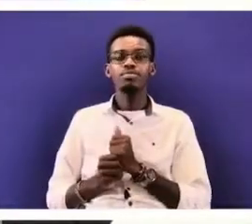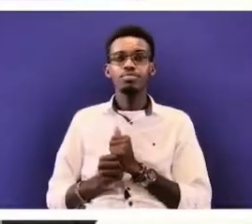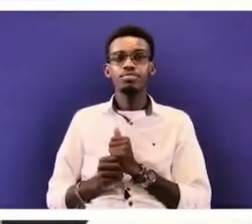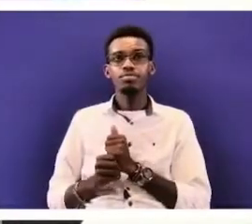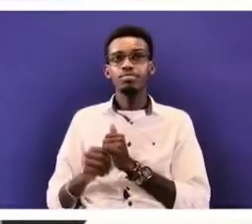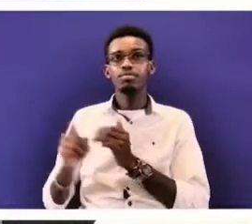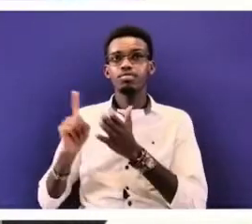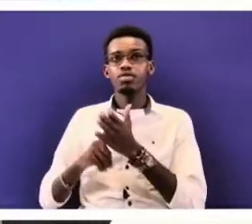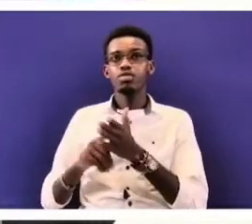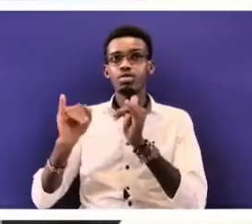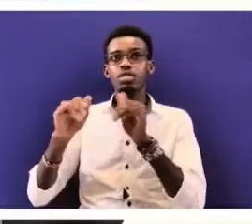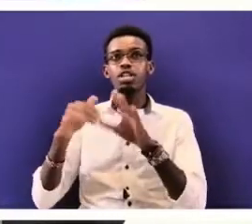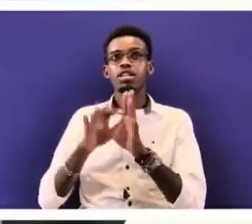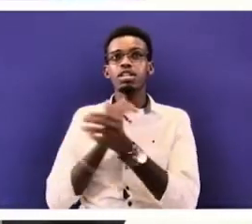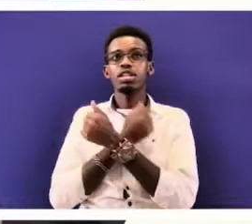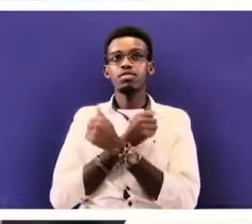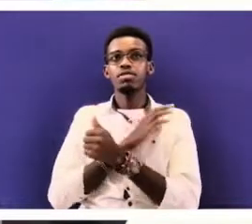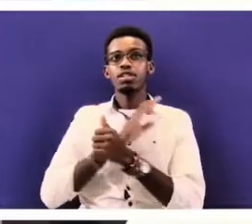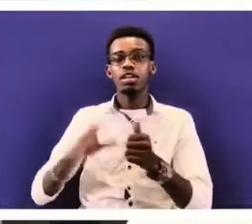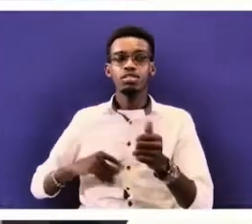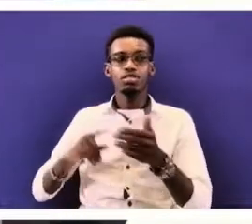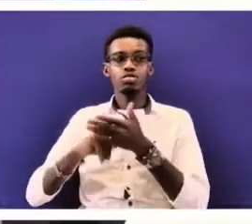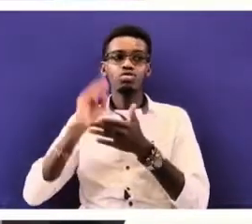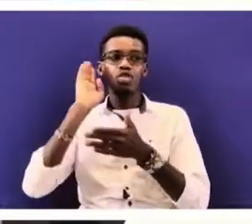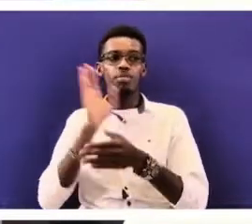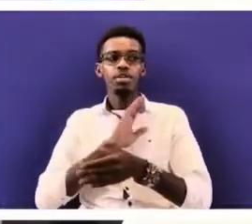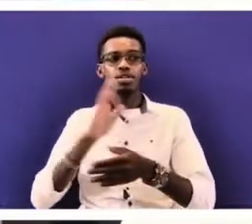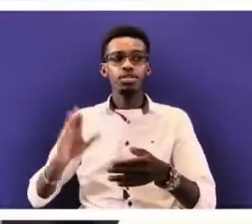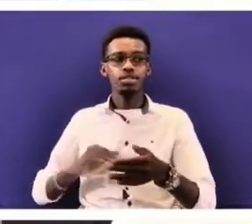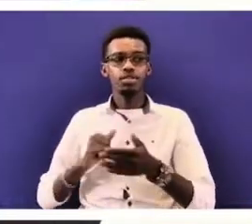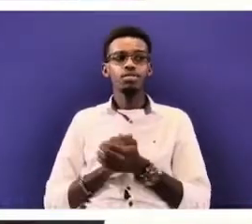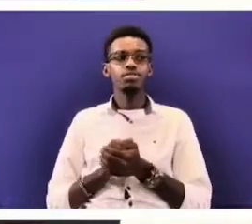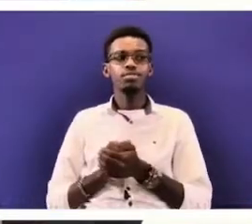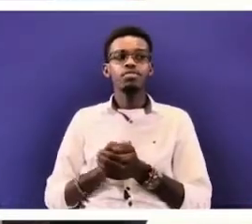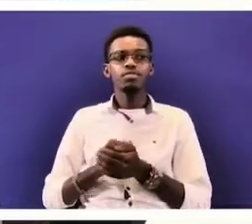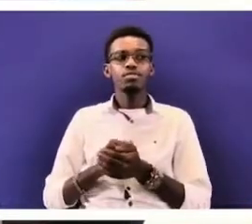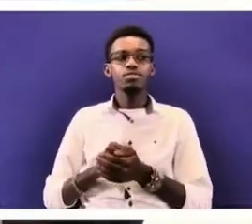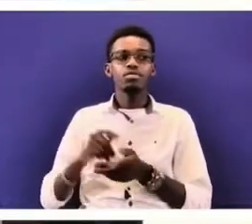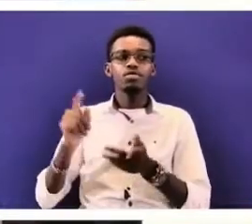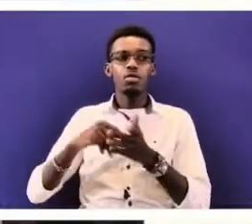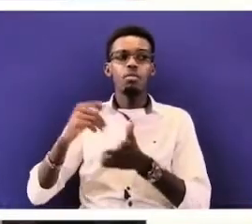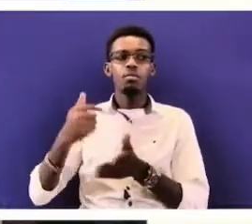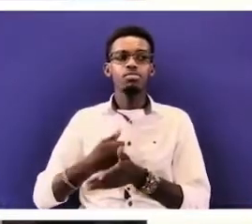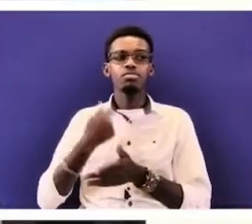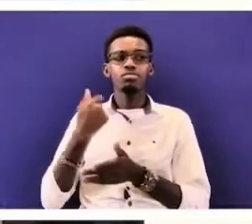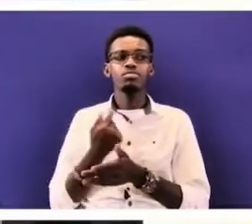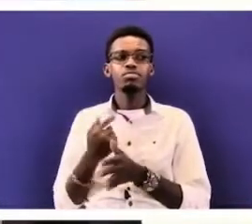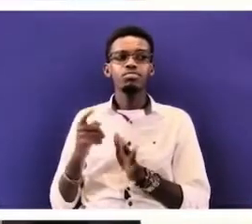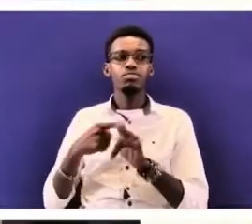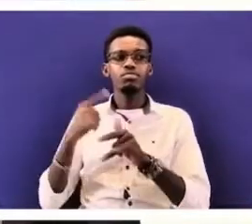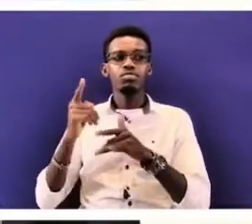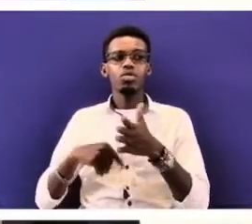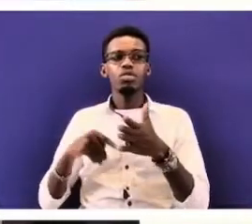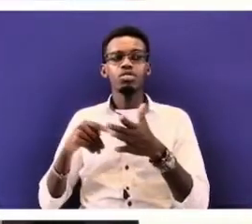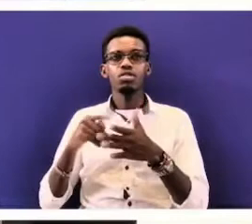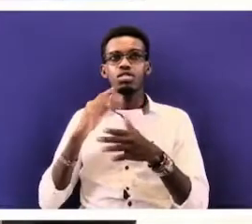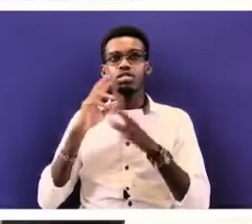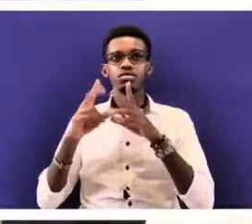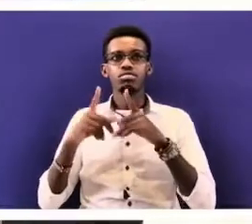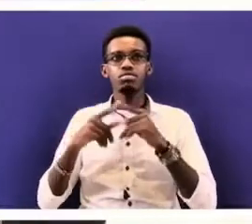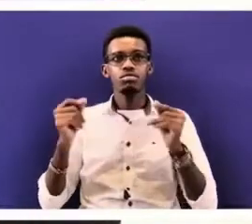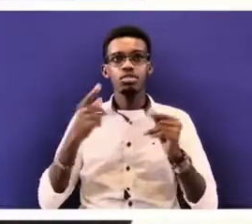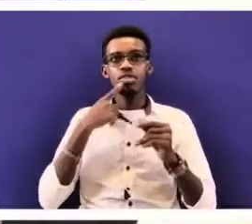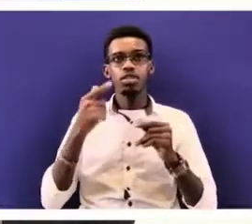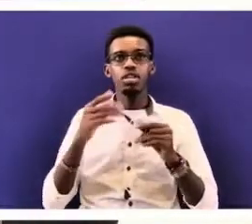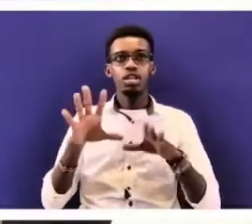To abide in the love of Christ is to obey Christ. Deny self. And what does this passage say? Take